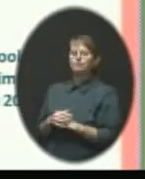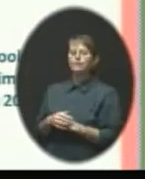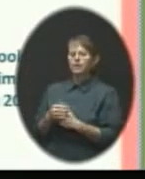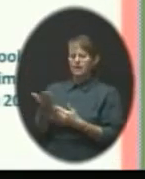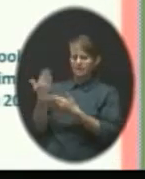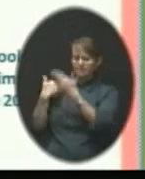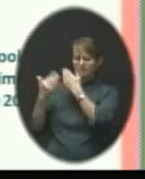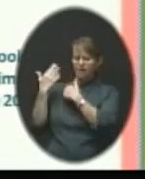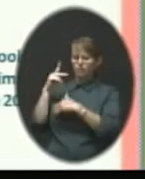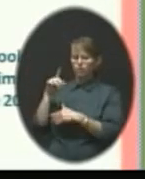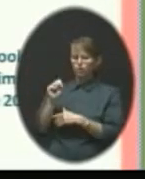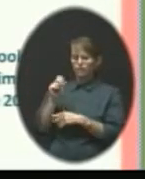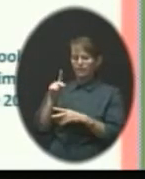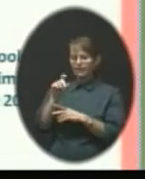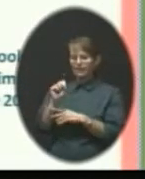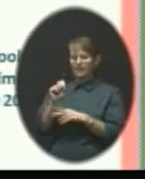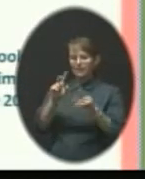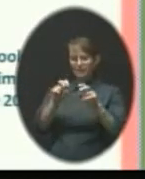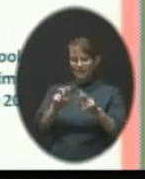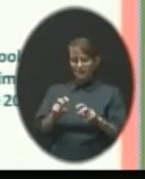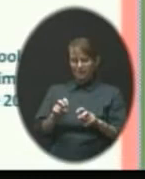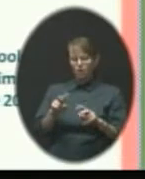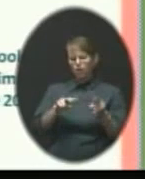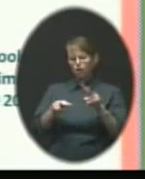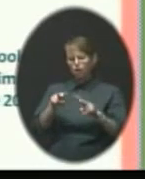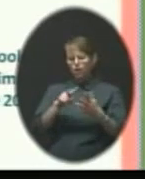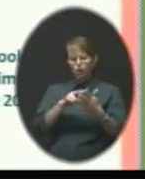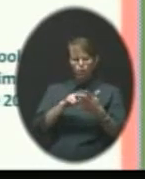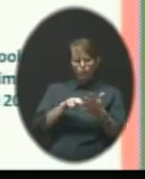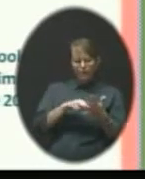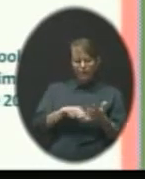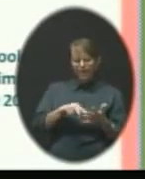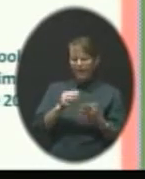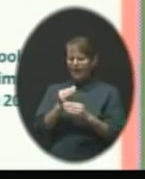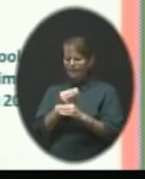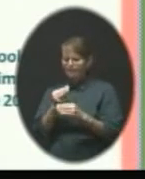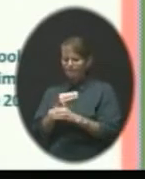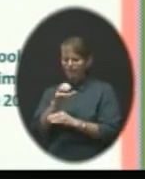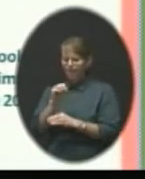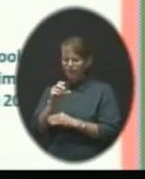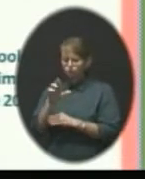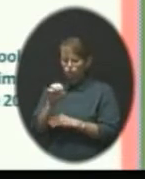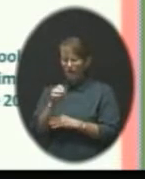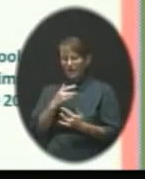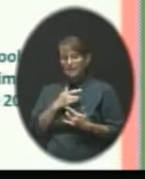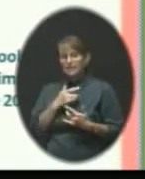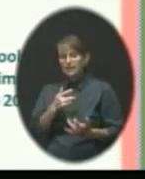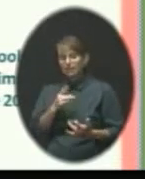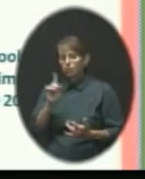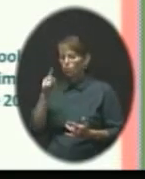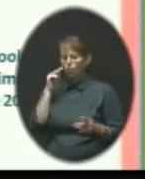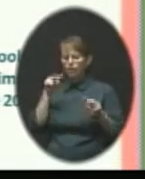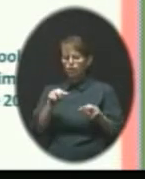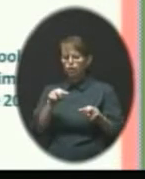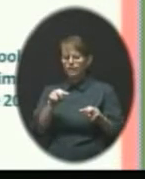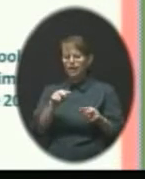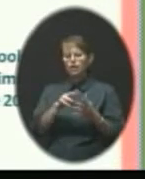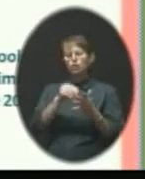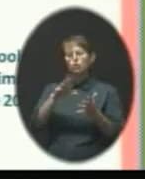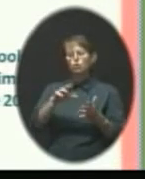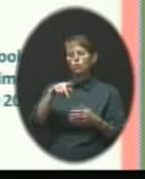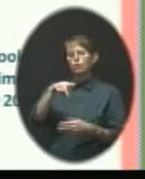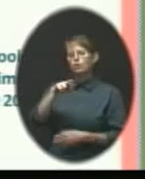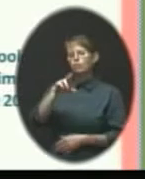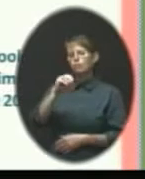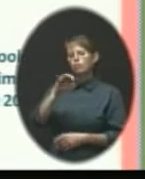we looked at Kansas reading and math scores, and we typically just looked at the percentage of students that were proficient or higher, and